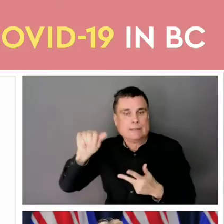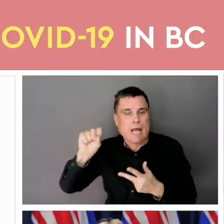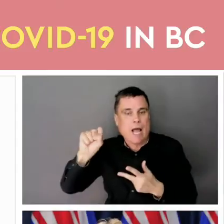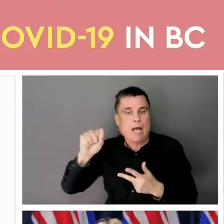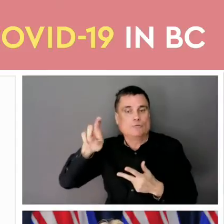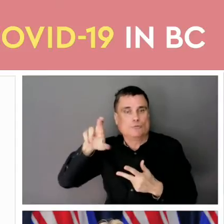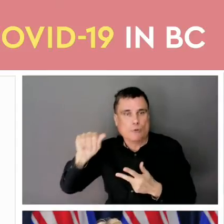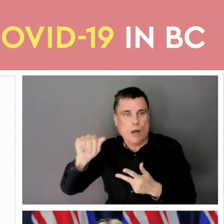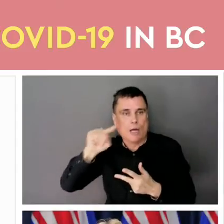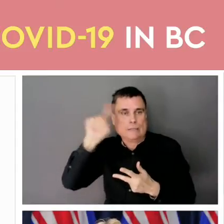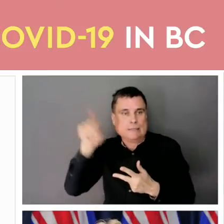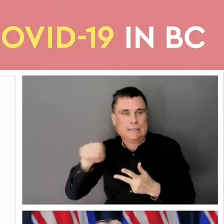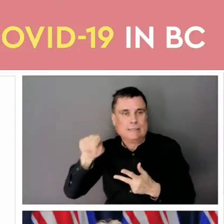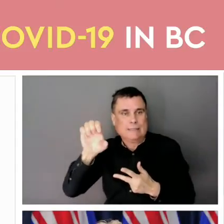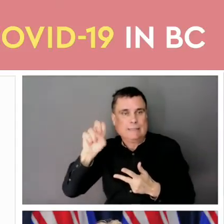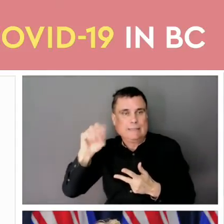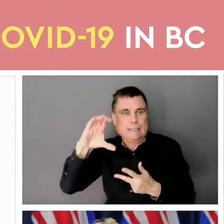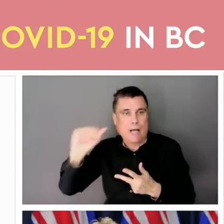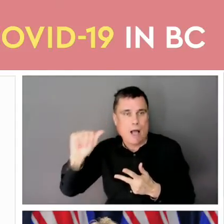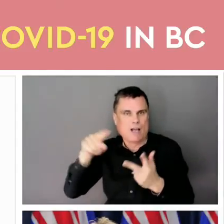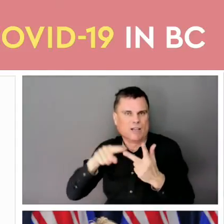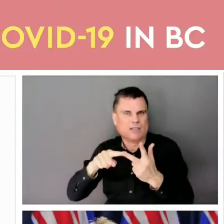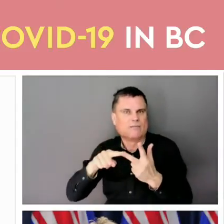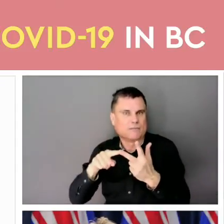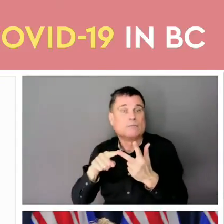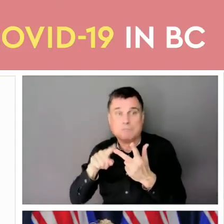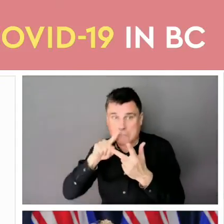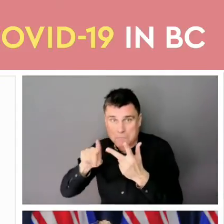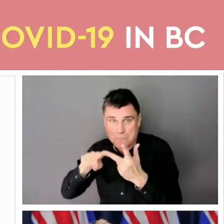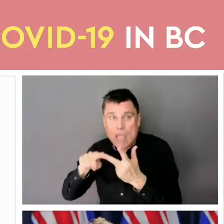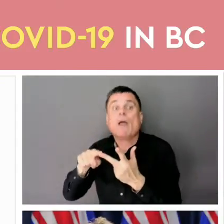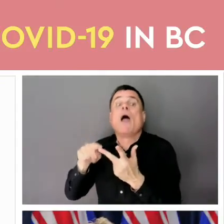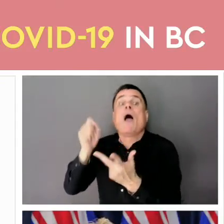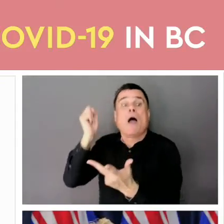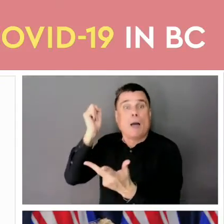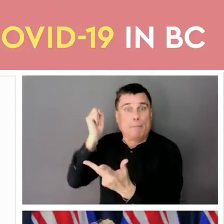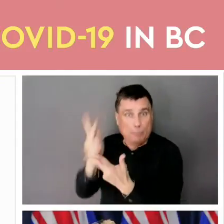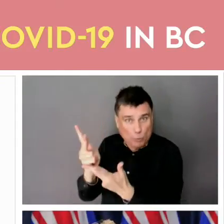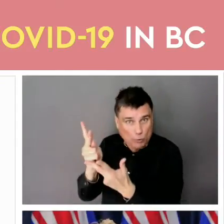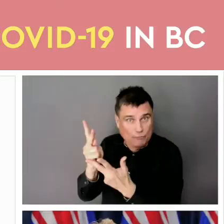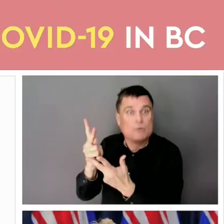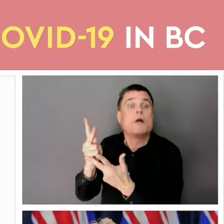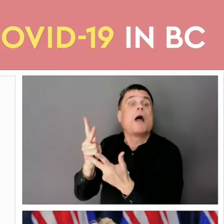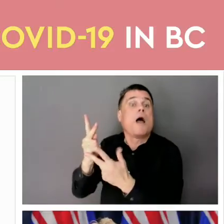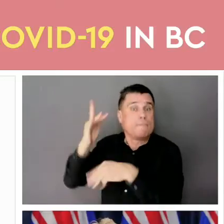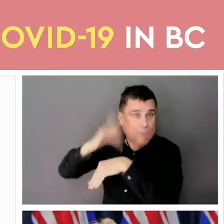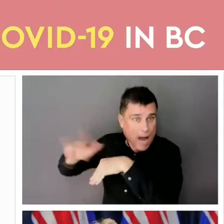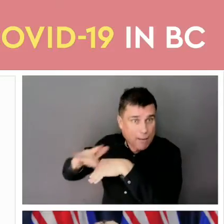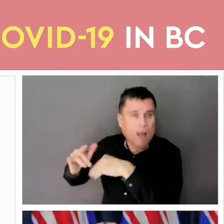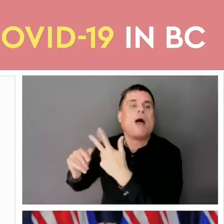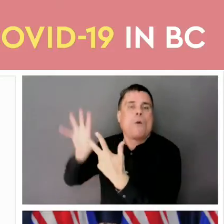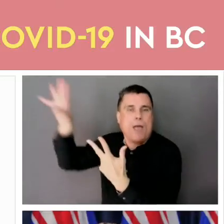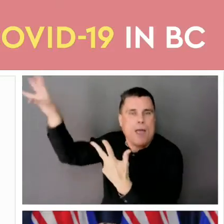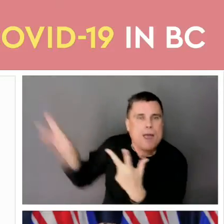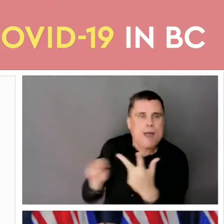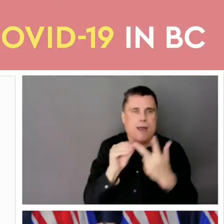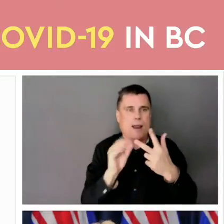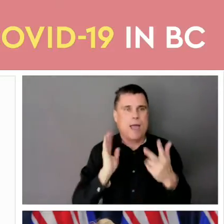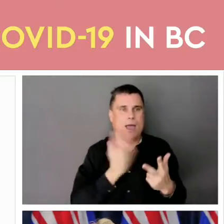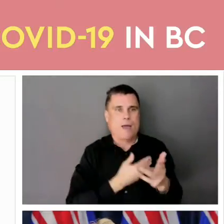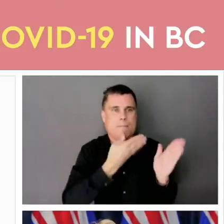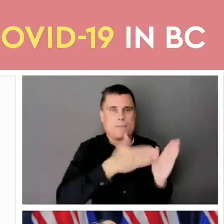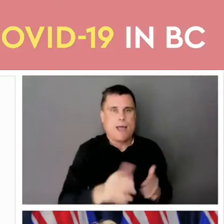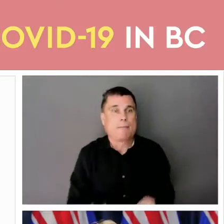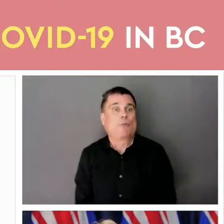in that it is a fridge-stable vaccine. So we'll be able to add that in addition to the plan that we're presenting